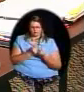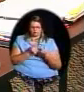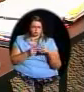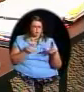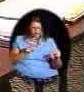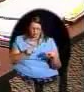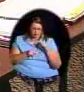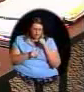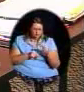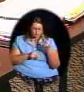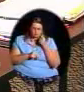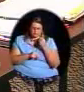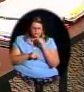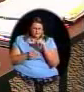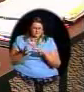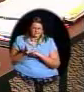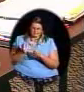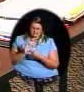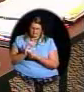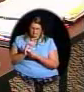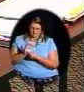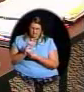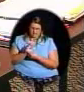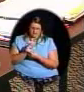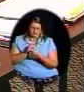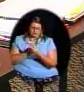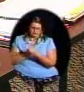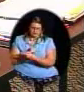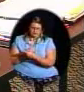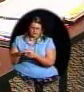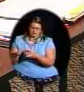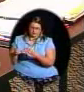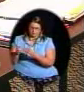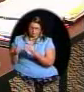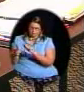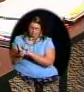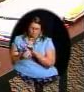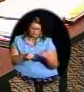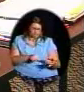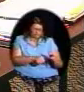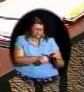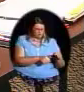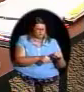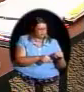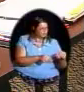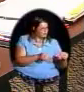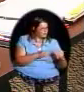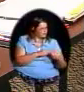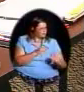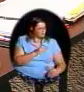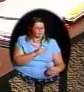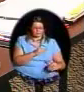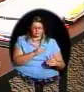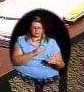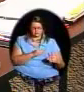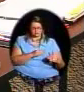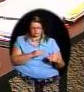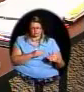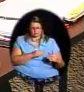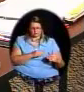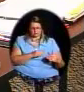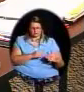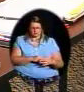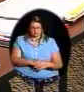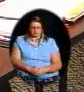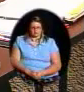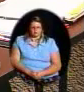not. That does not mean that one program in one junior high doesn't pull in several hundred, and the same program in another area pulls